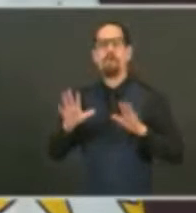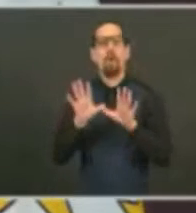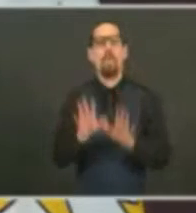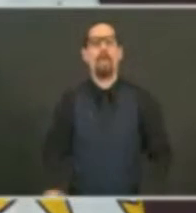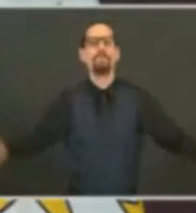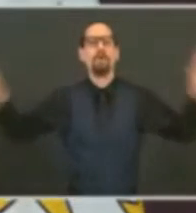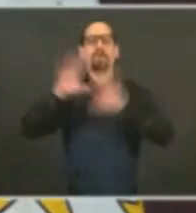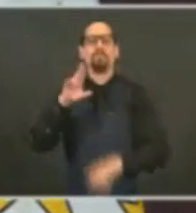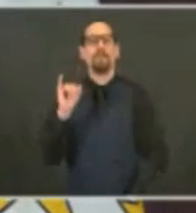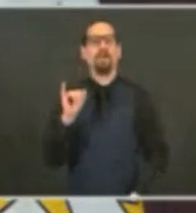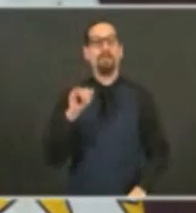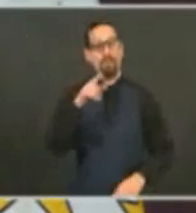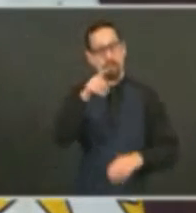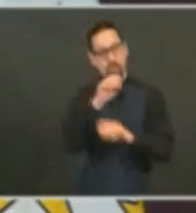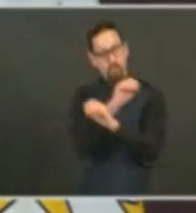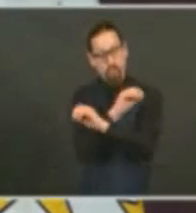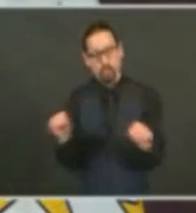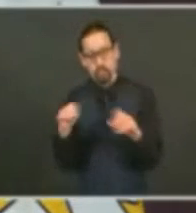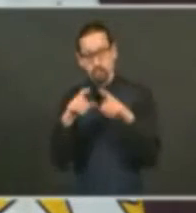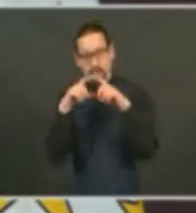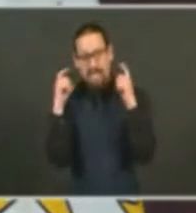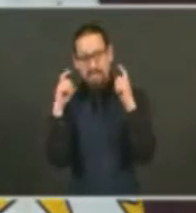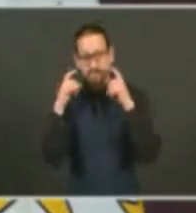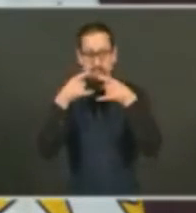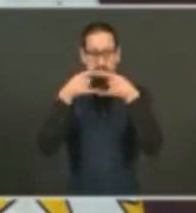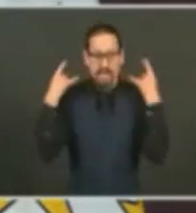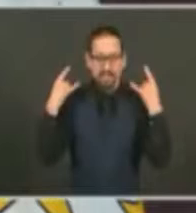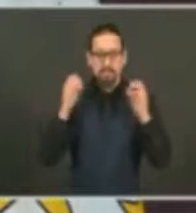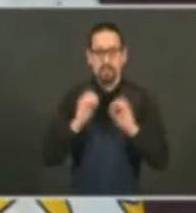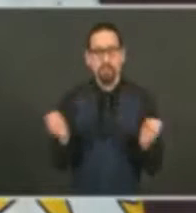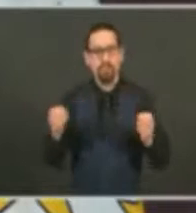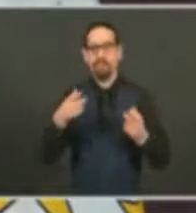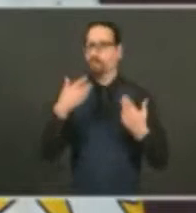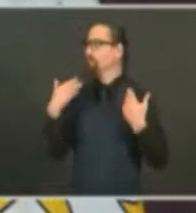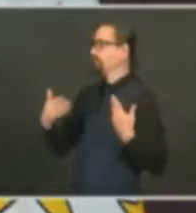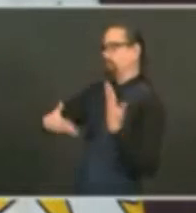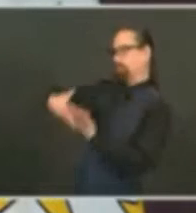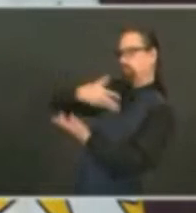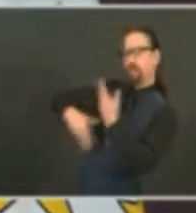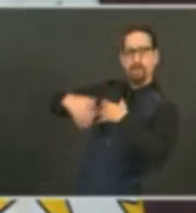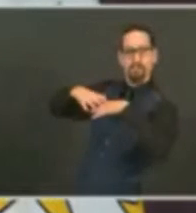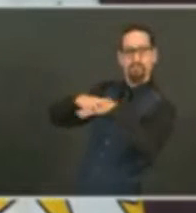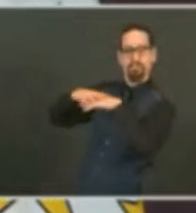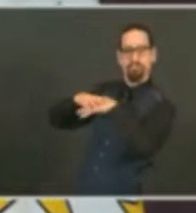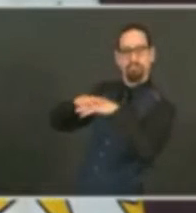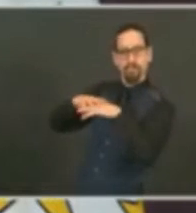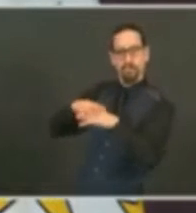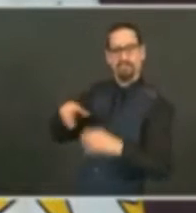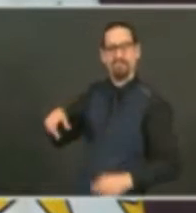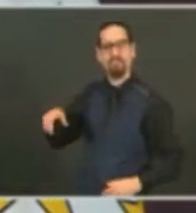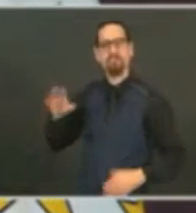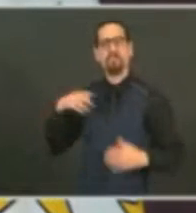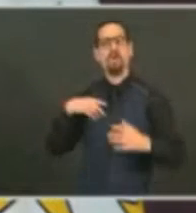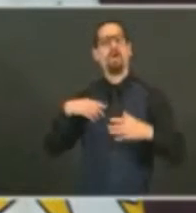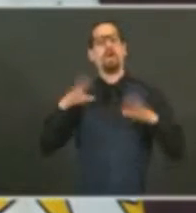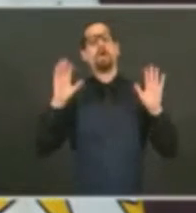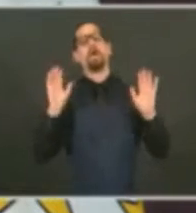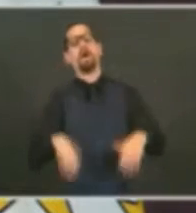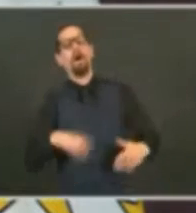that you don't live with, and if you do not practice social distancing, you are putting